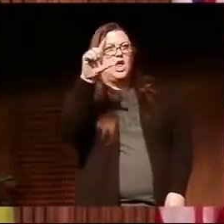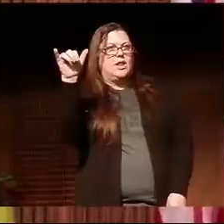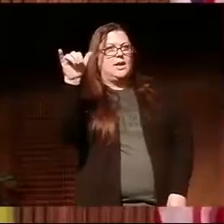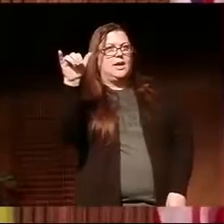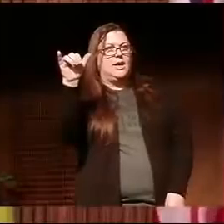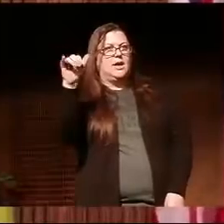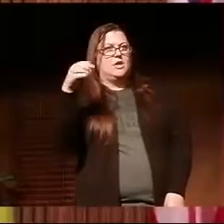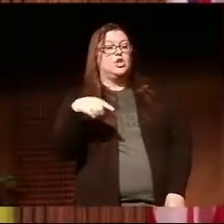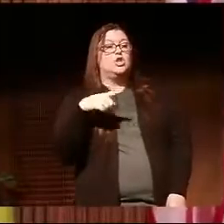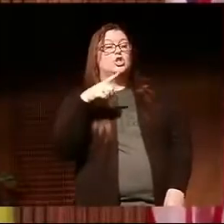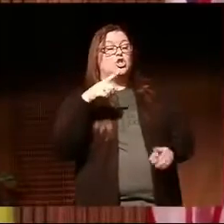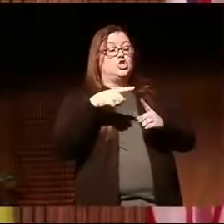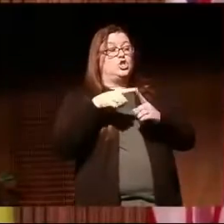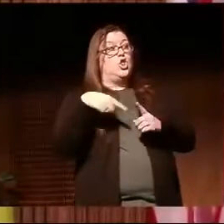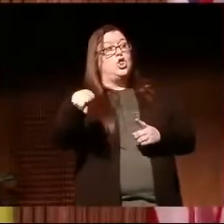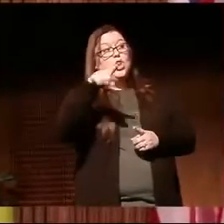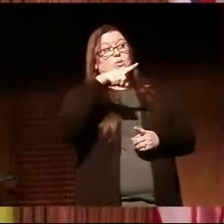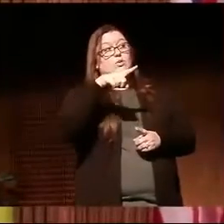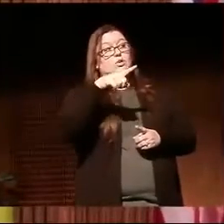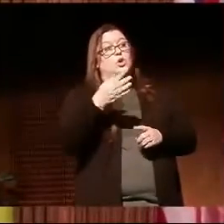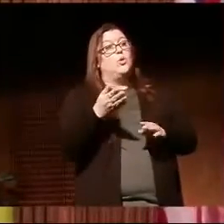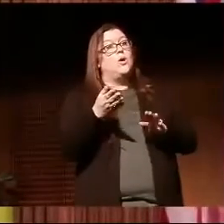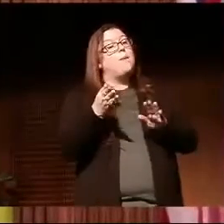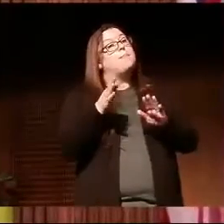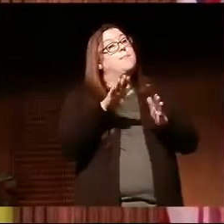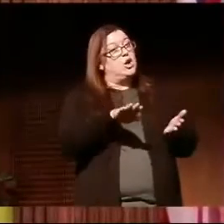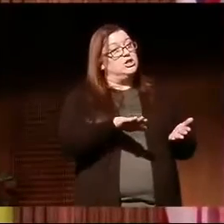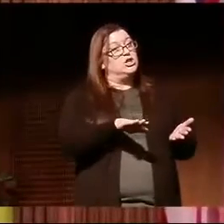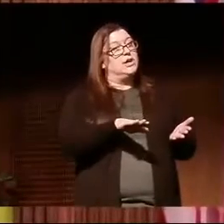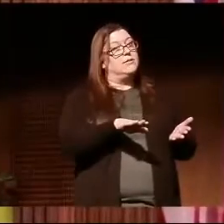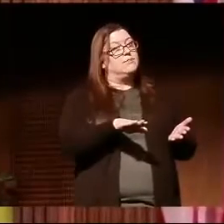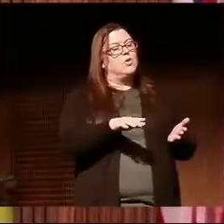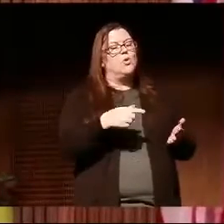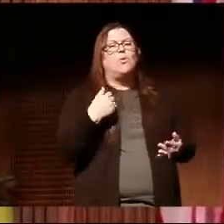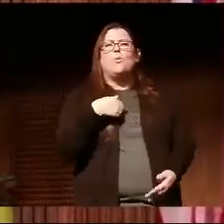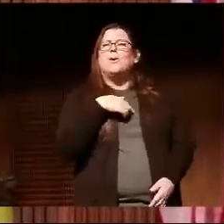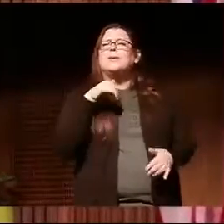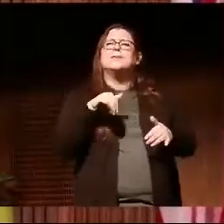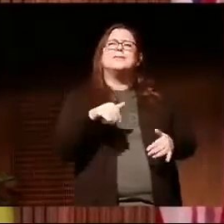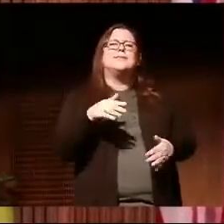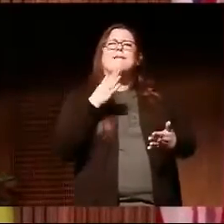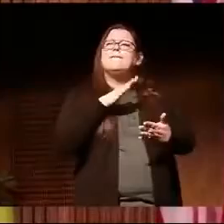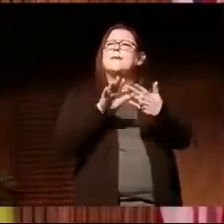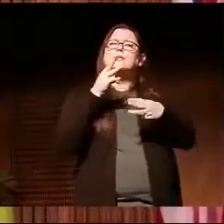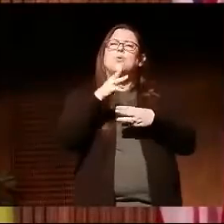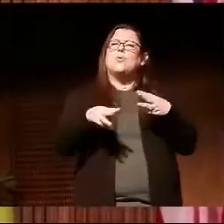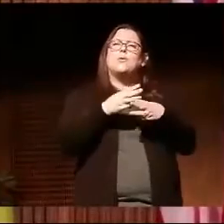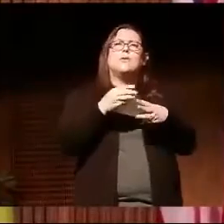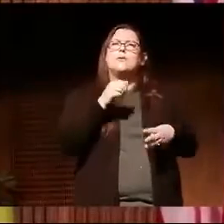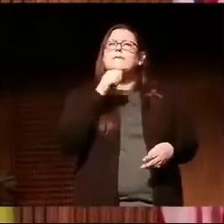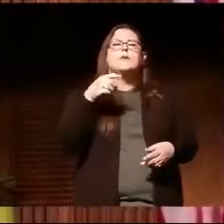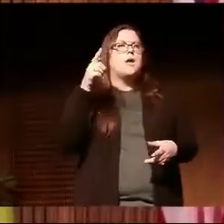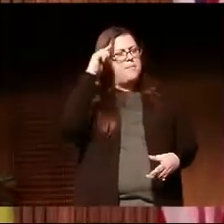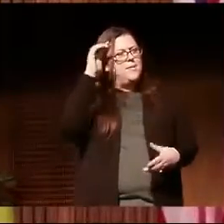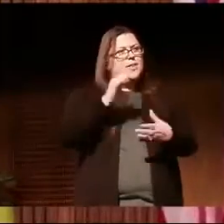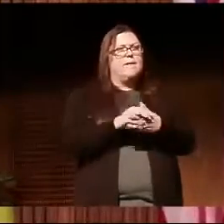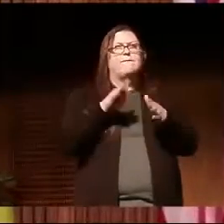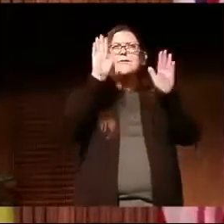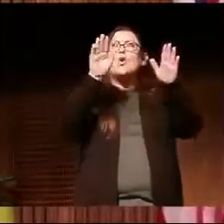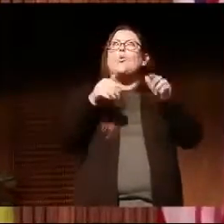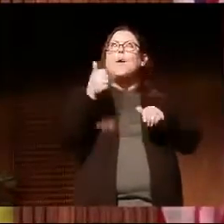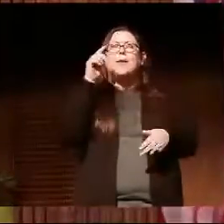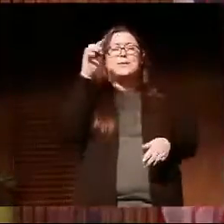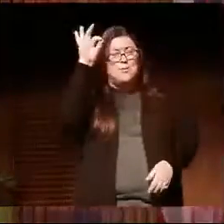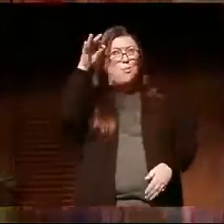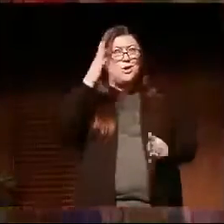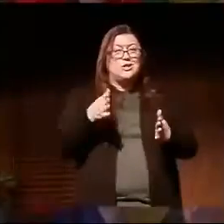to those who are perishing. We still face a world of unbelief. The greatest preacher to ever walk the